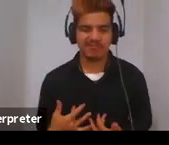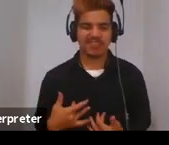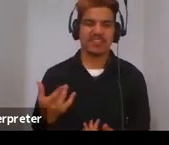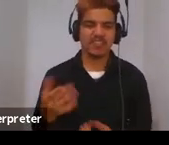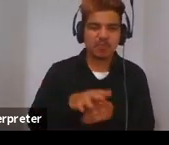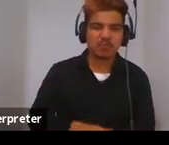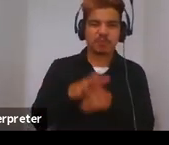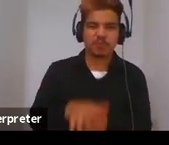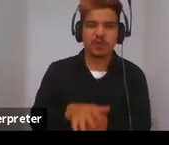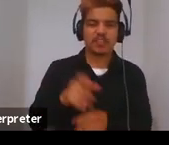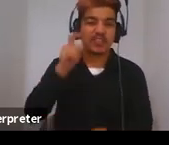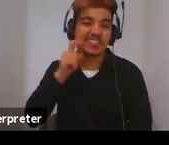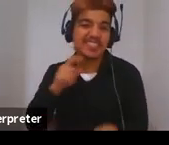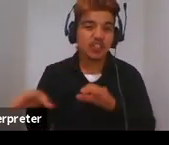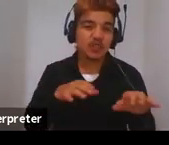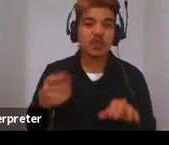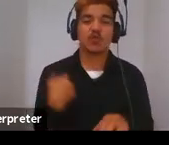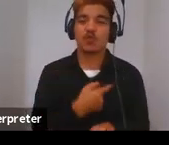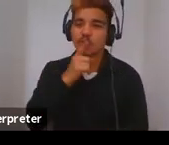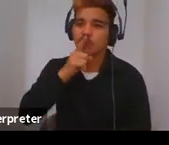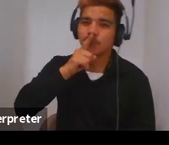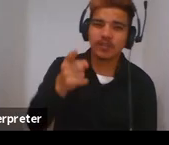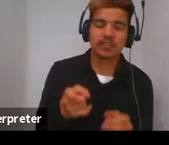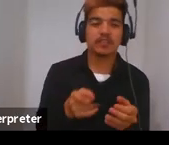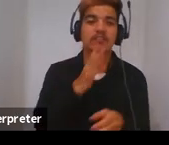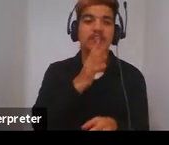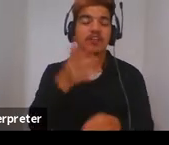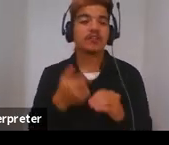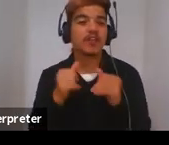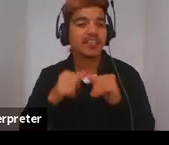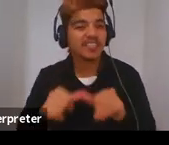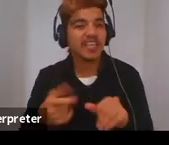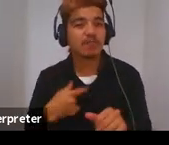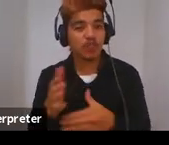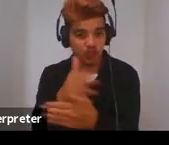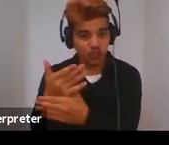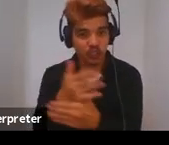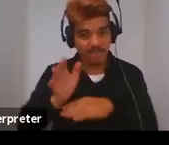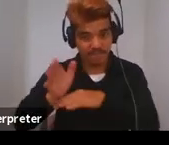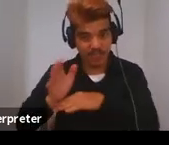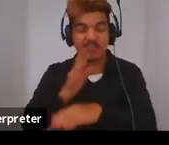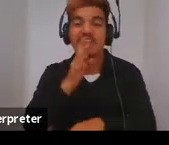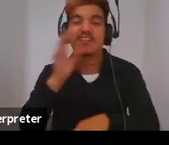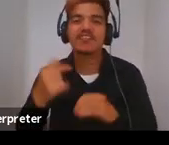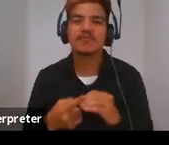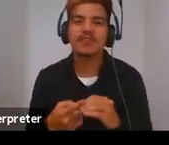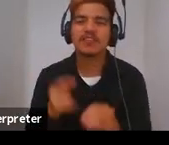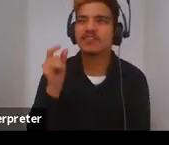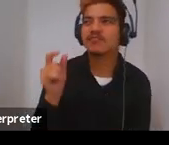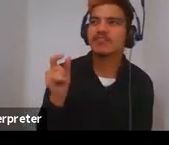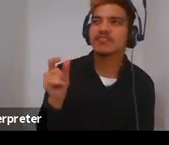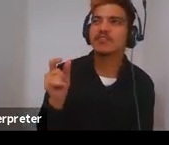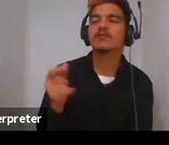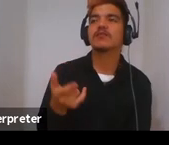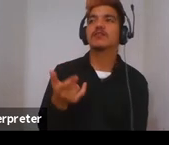activity. So we're really talking about a continuum. And I'm going to share a video that talks a little bit about